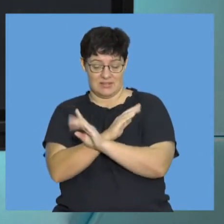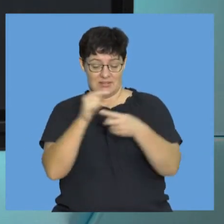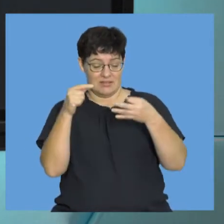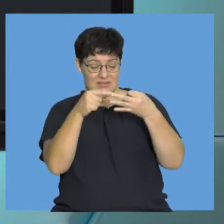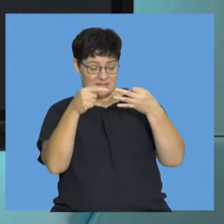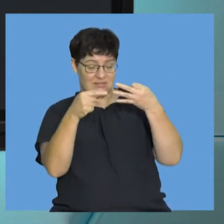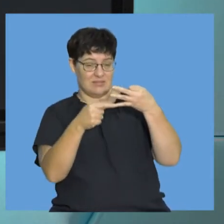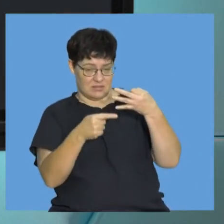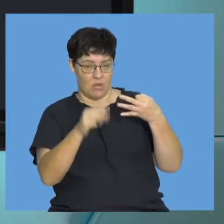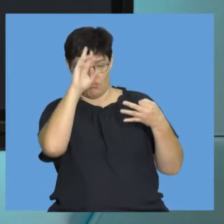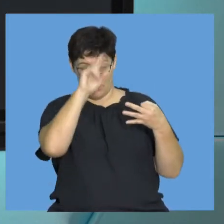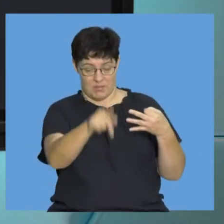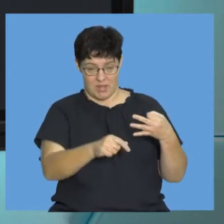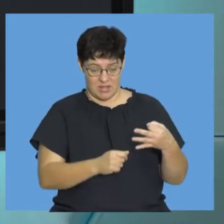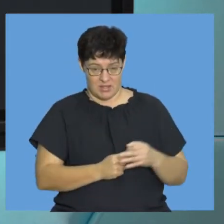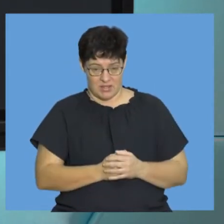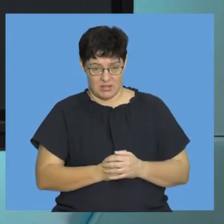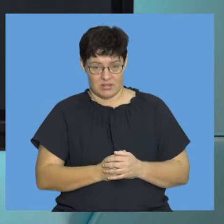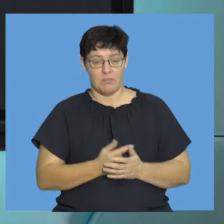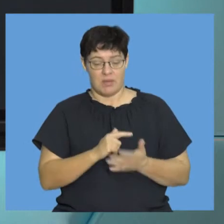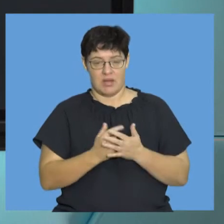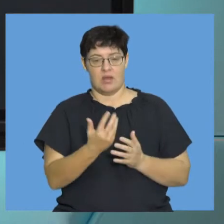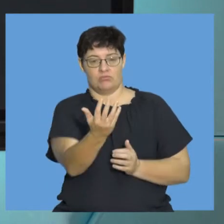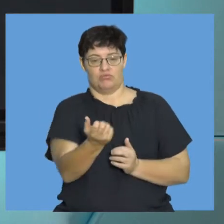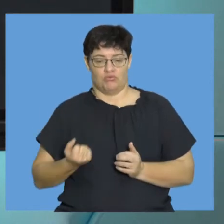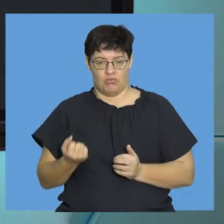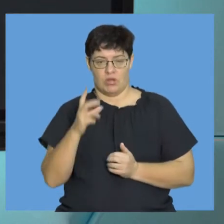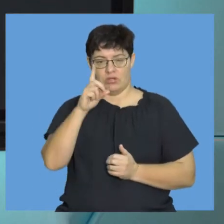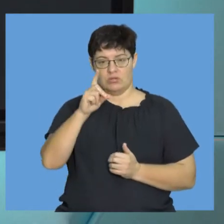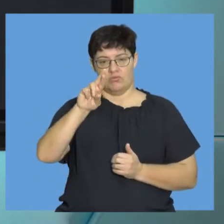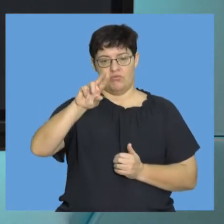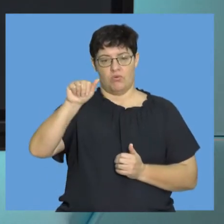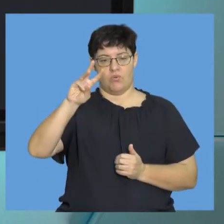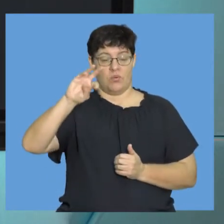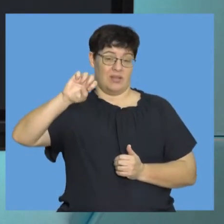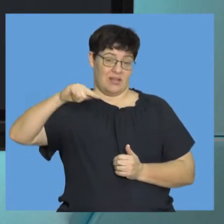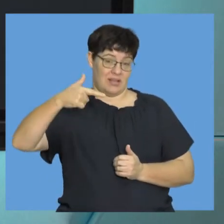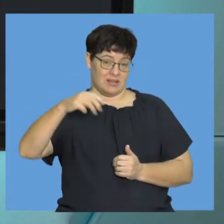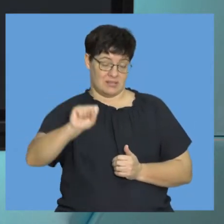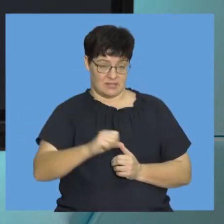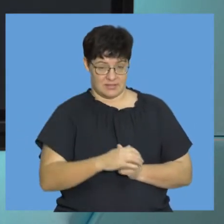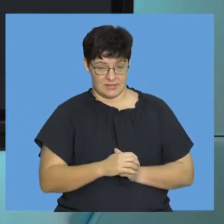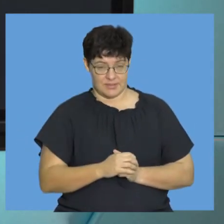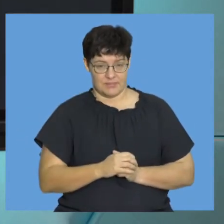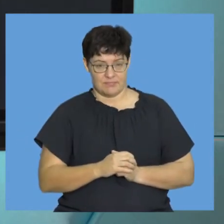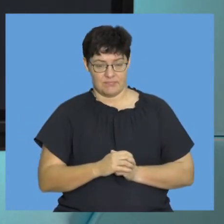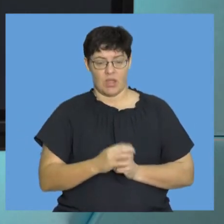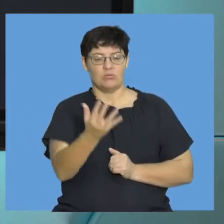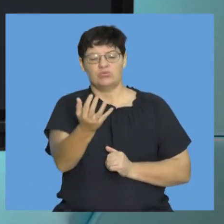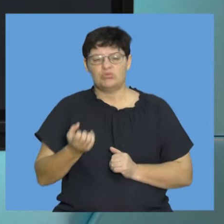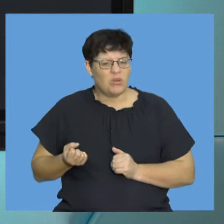words, you remember that that is drawings. Right? That is drawings. Now, drawings is